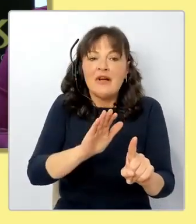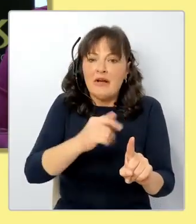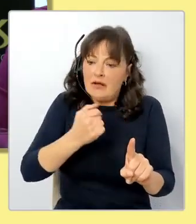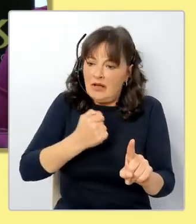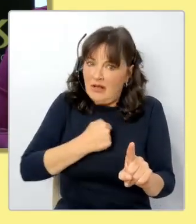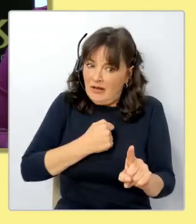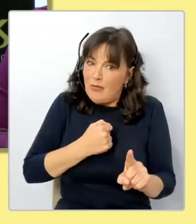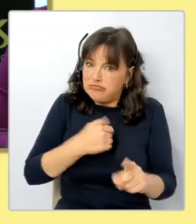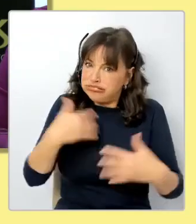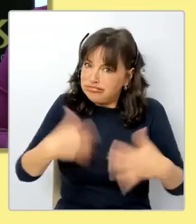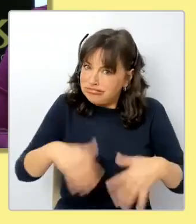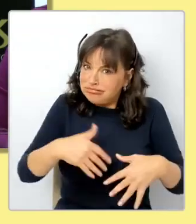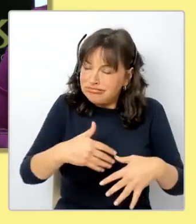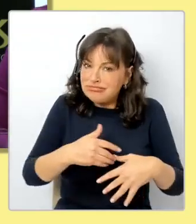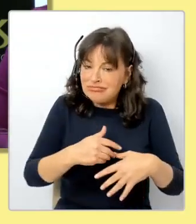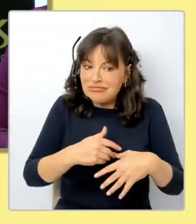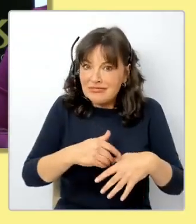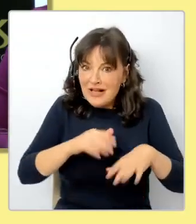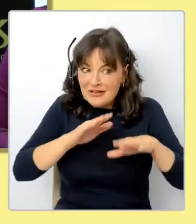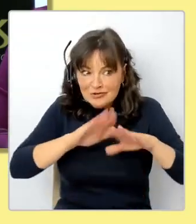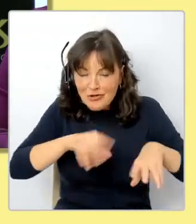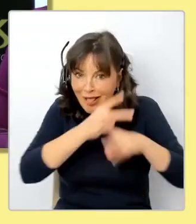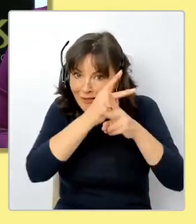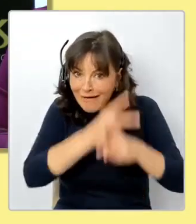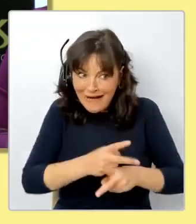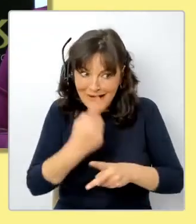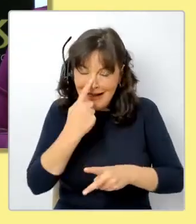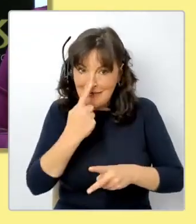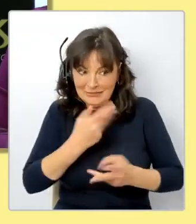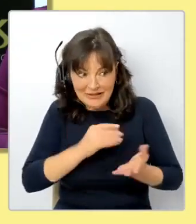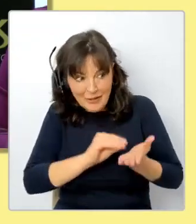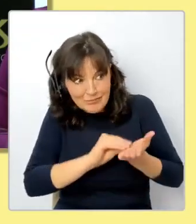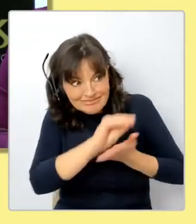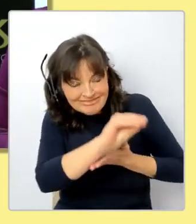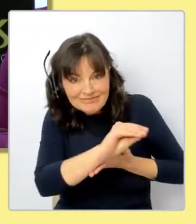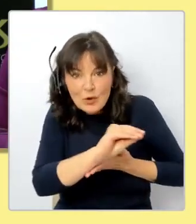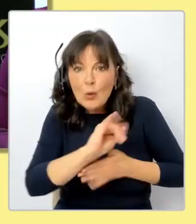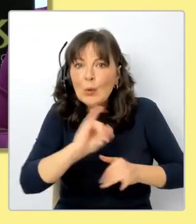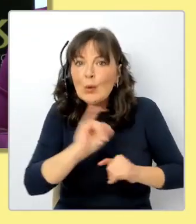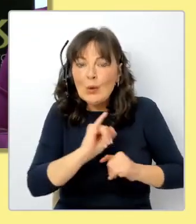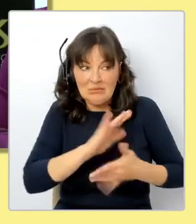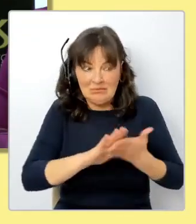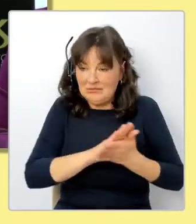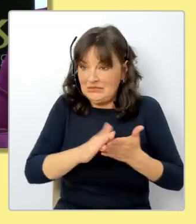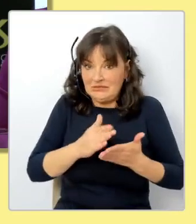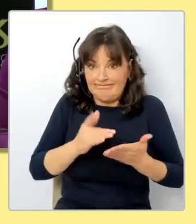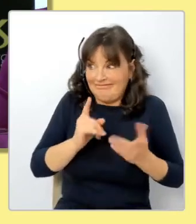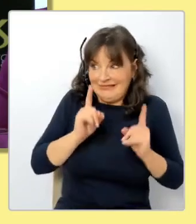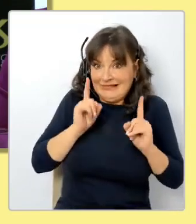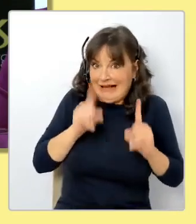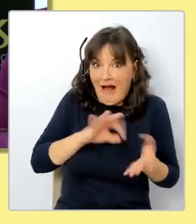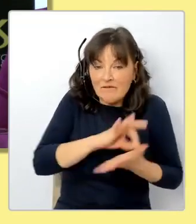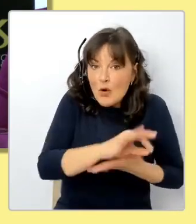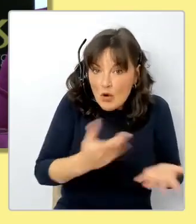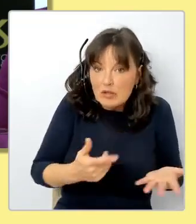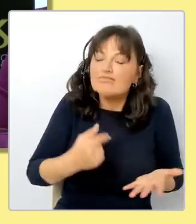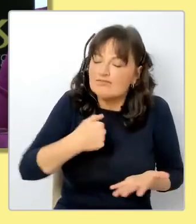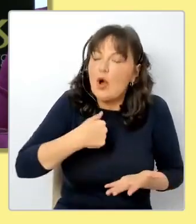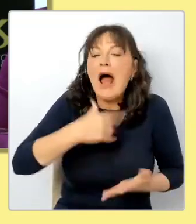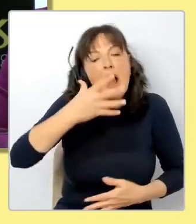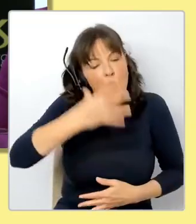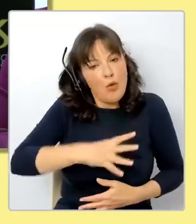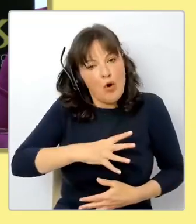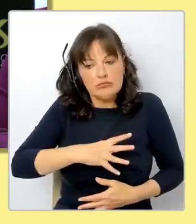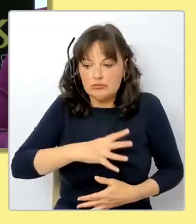can be quite prohibitive to accessing childcare. So I've brought forward a scheme, or will bring forward a scheme, I should say, that will give